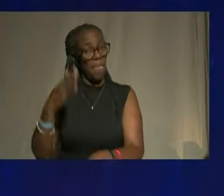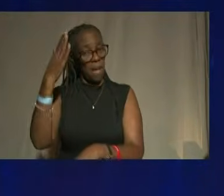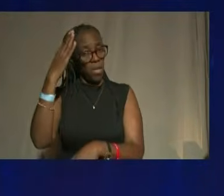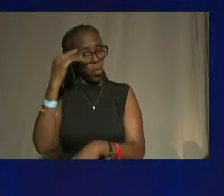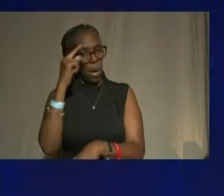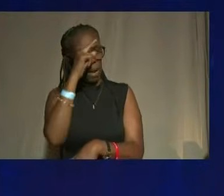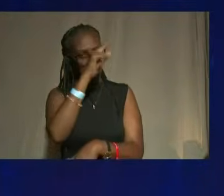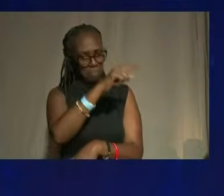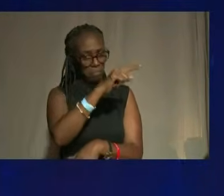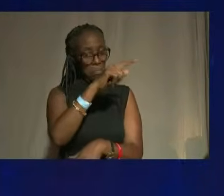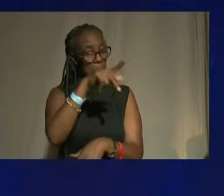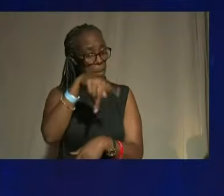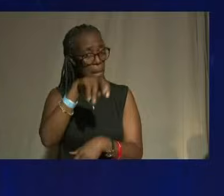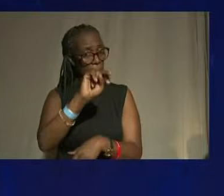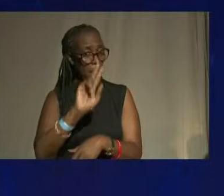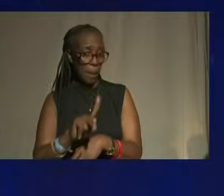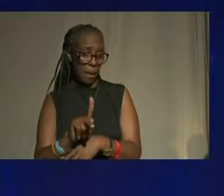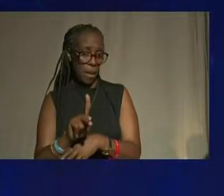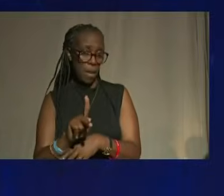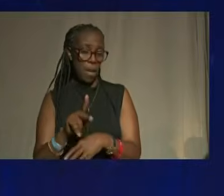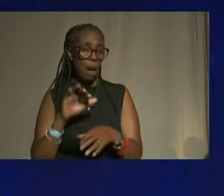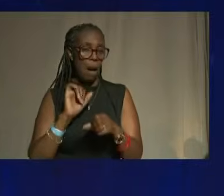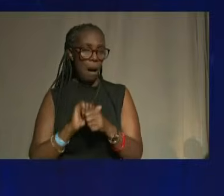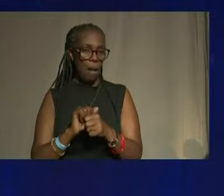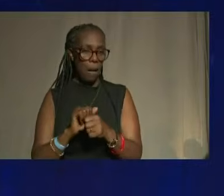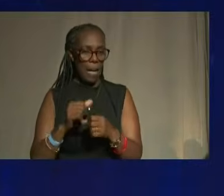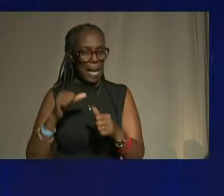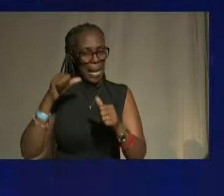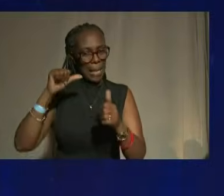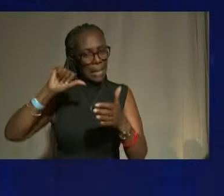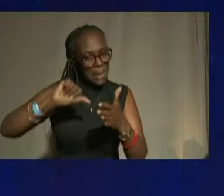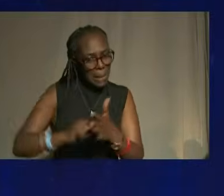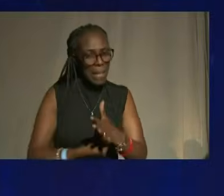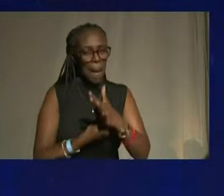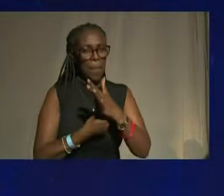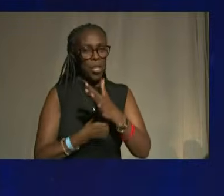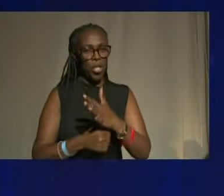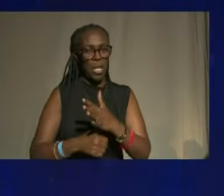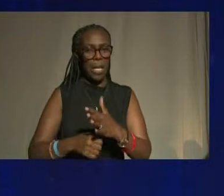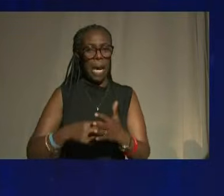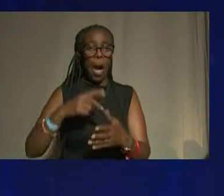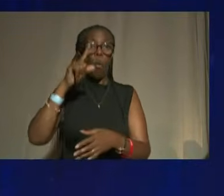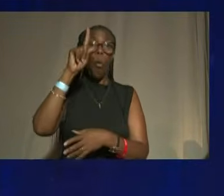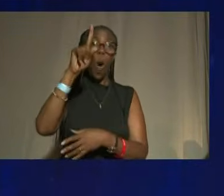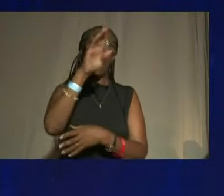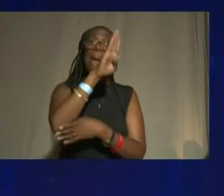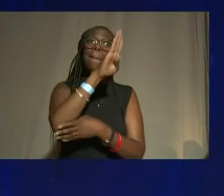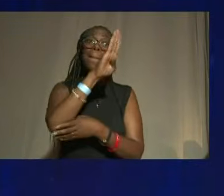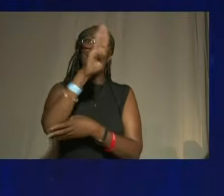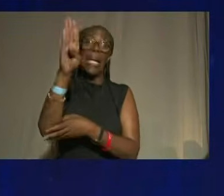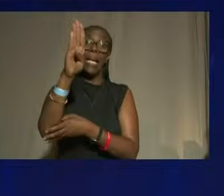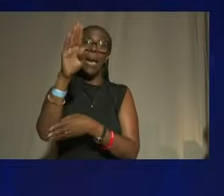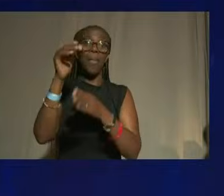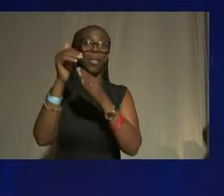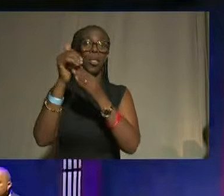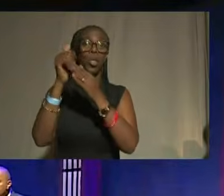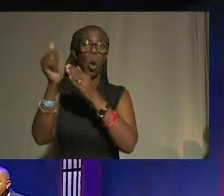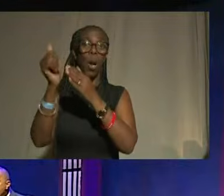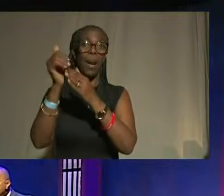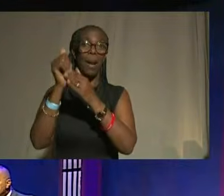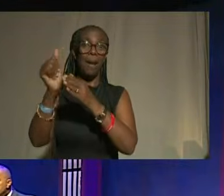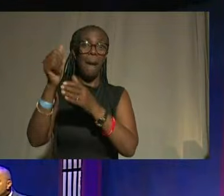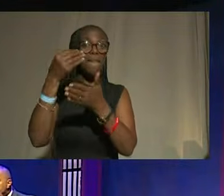fund. Not like the film fund that has disbursed zero, but a $1 billion fund for creatives,